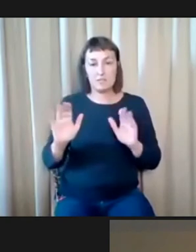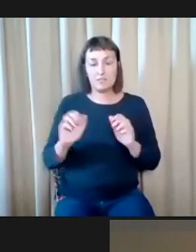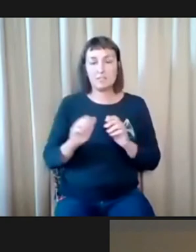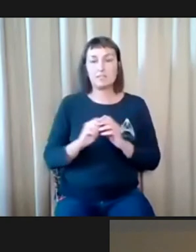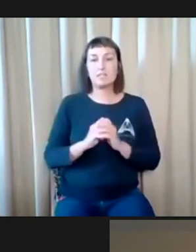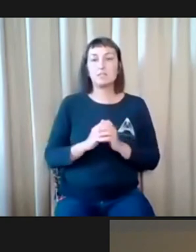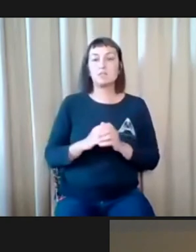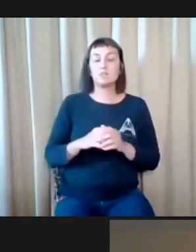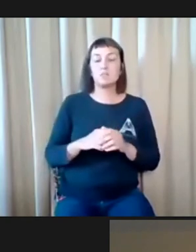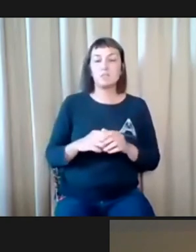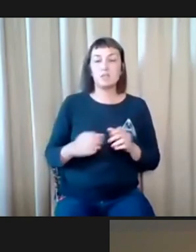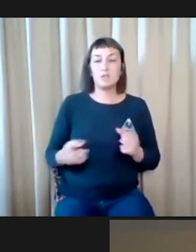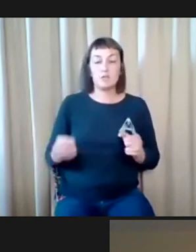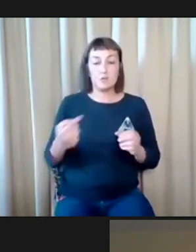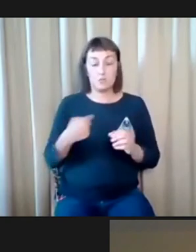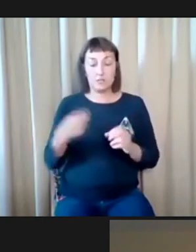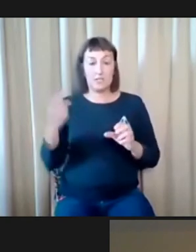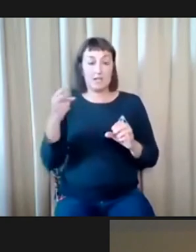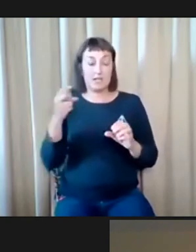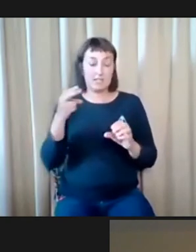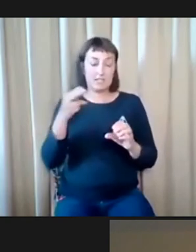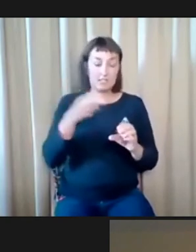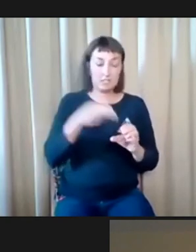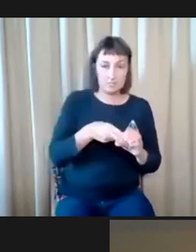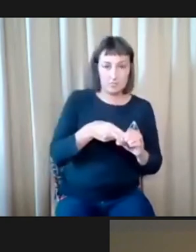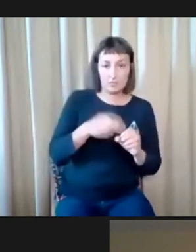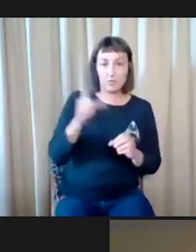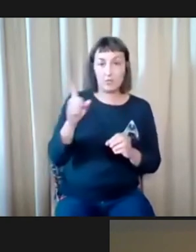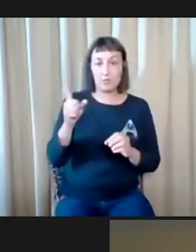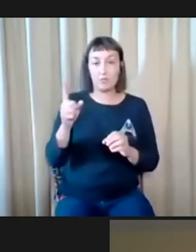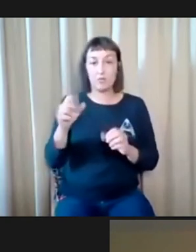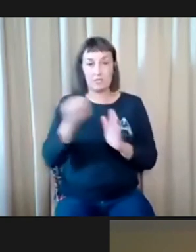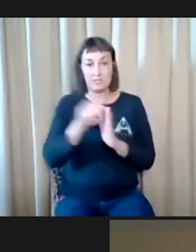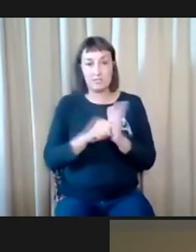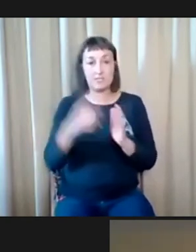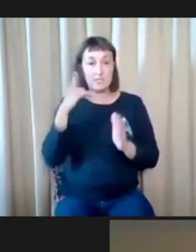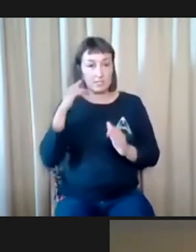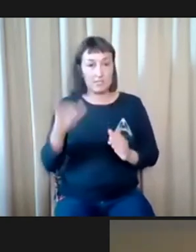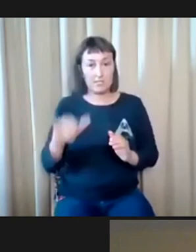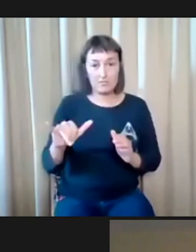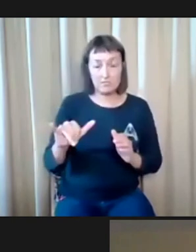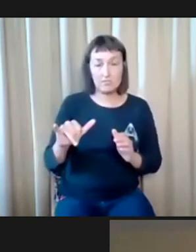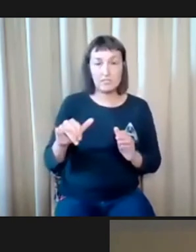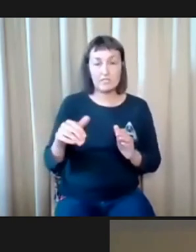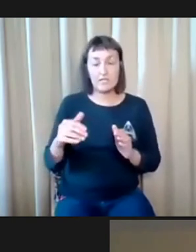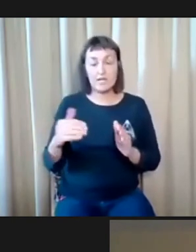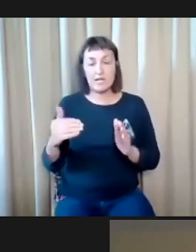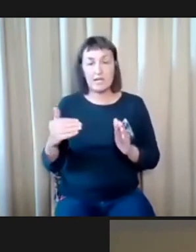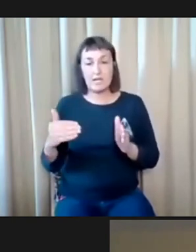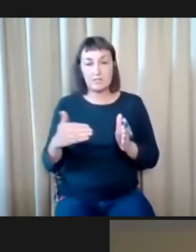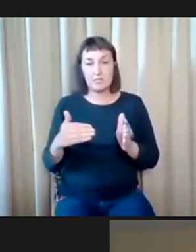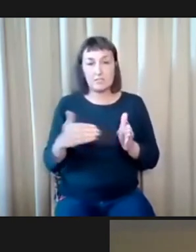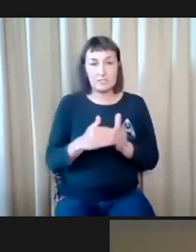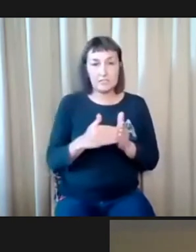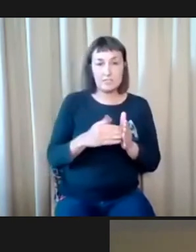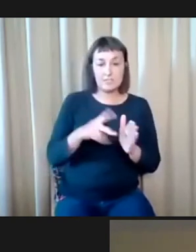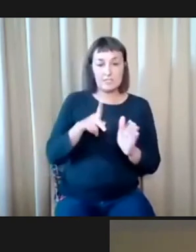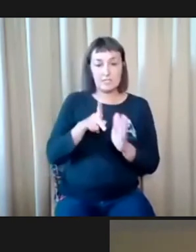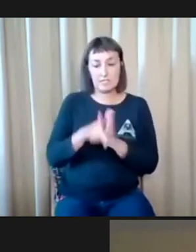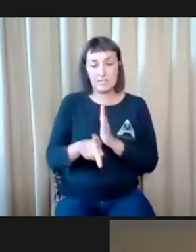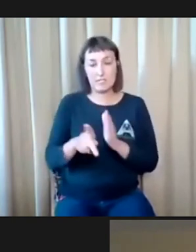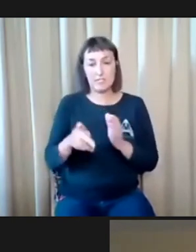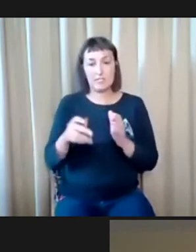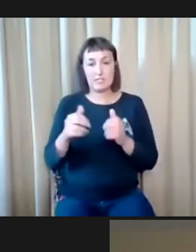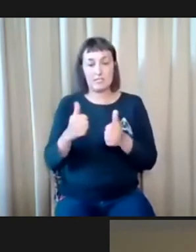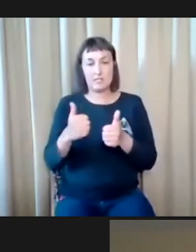on board, I think only one state, California, had banned the killing contest. What states, do you